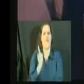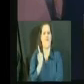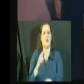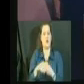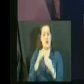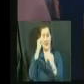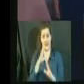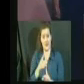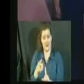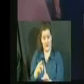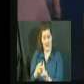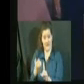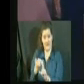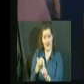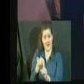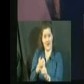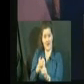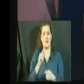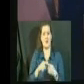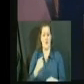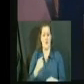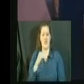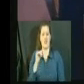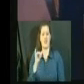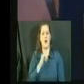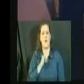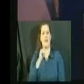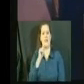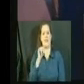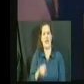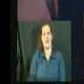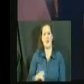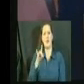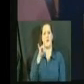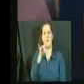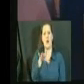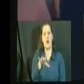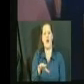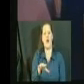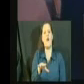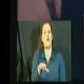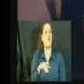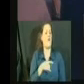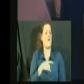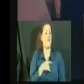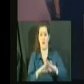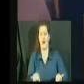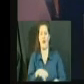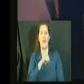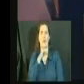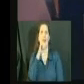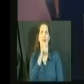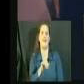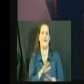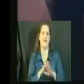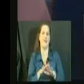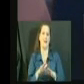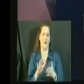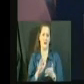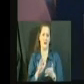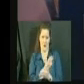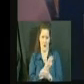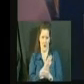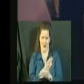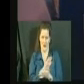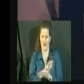teachers, and it's insulting to me as a taxpayer. I don't mind supporting the schools. I love the schools. They've been a part